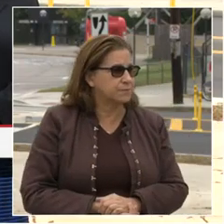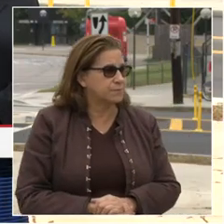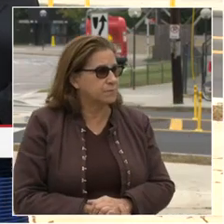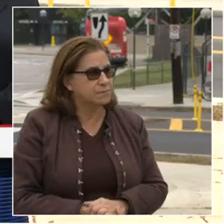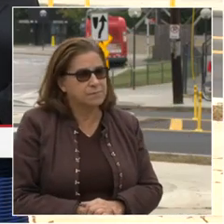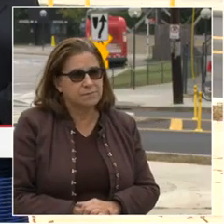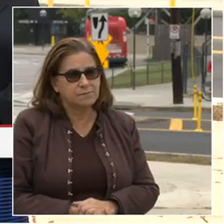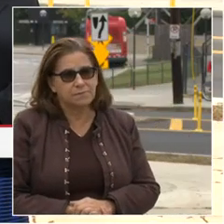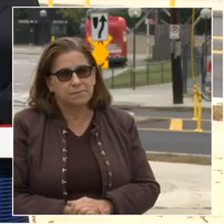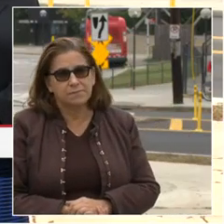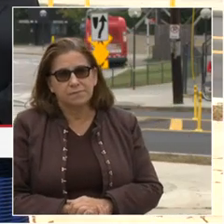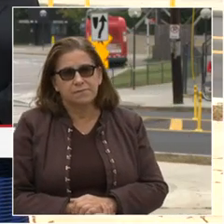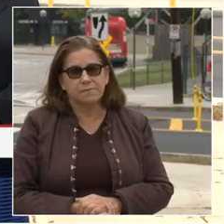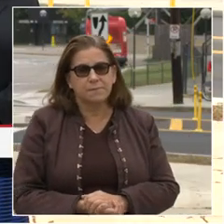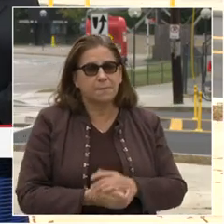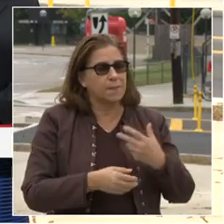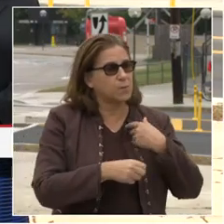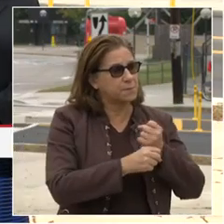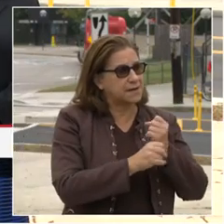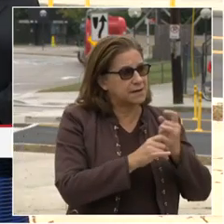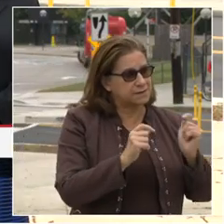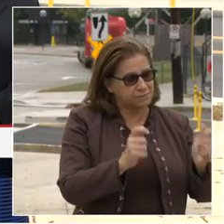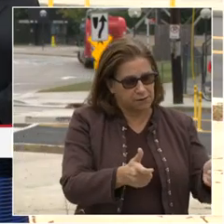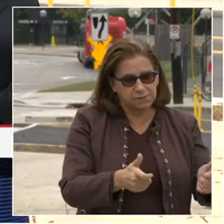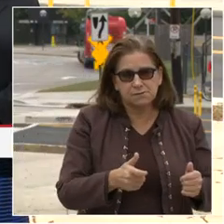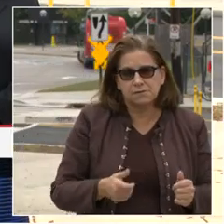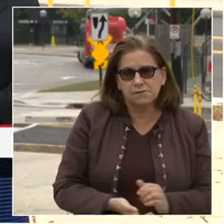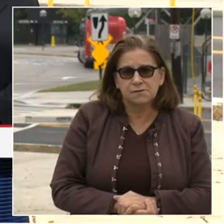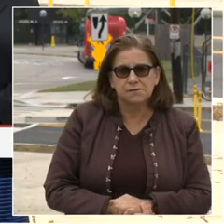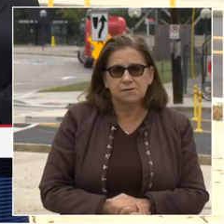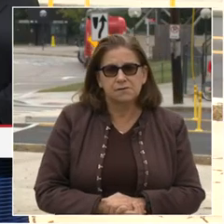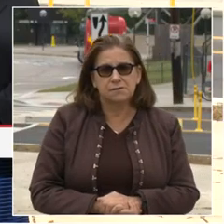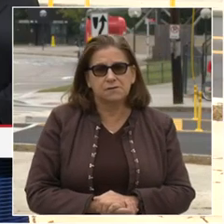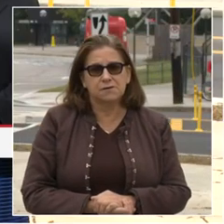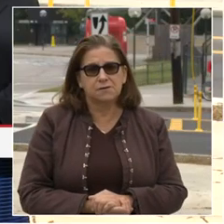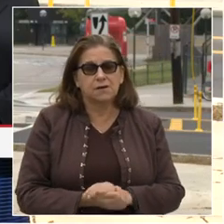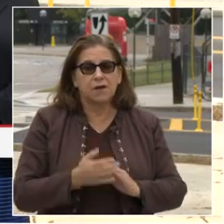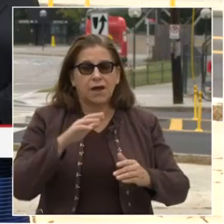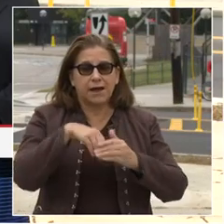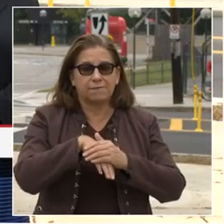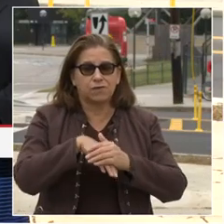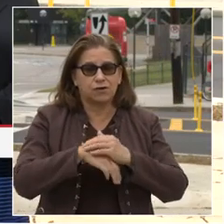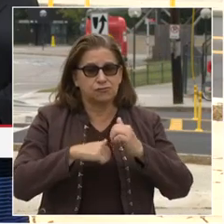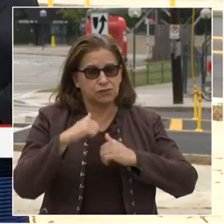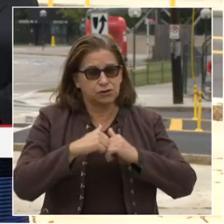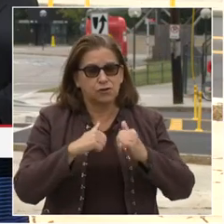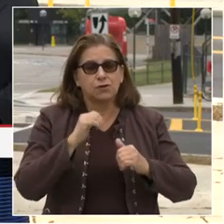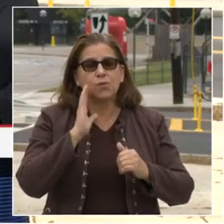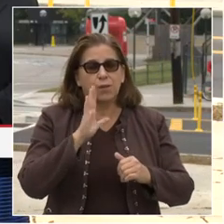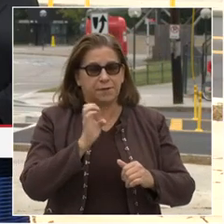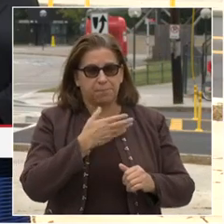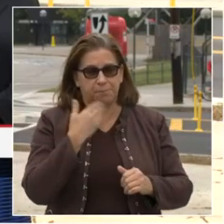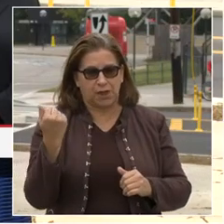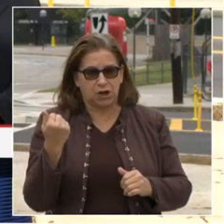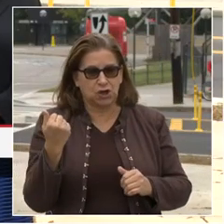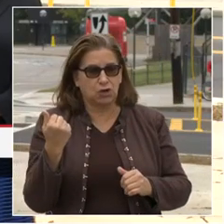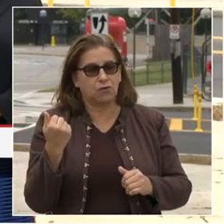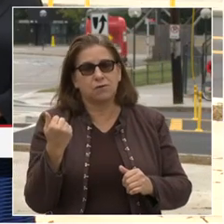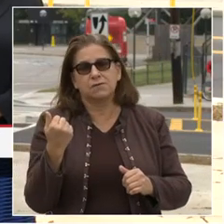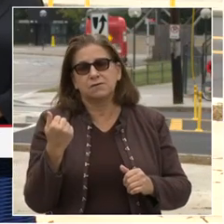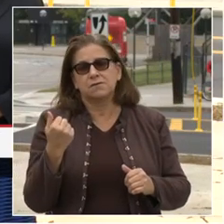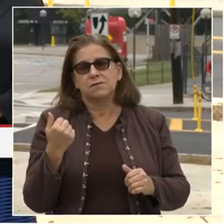the infrastructure better. But we know we have a lot of roadway users out there as well that need to change